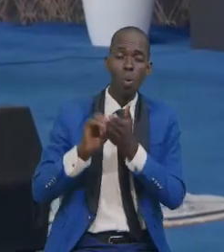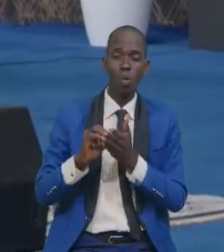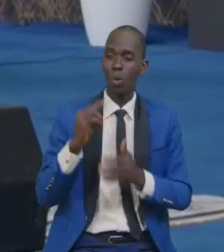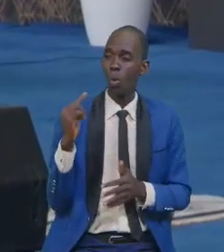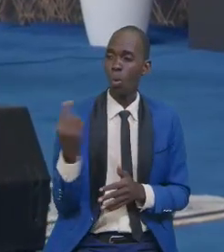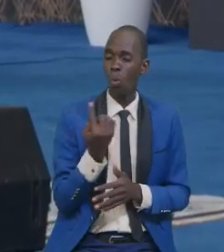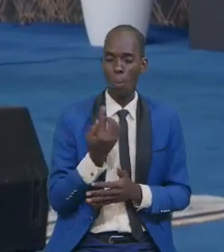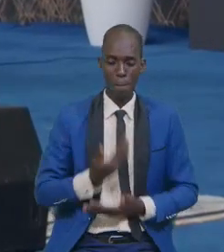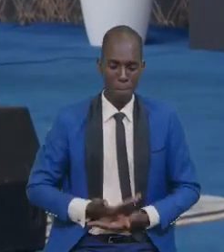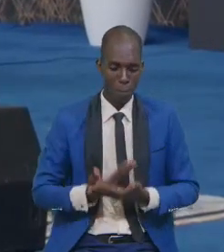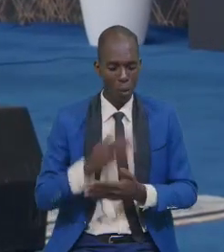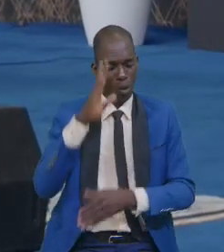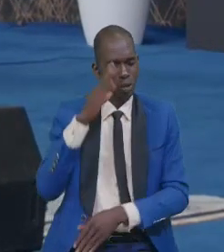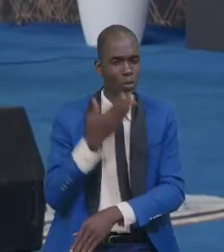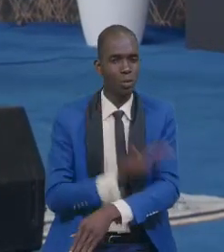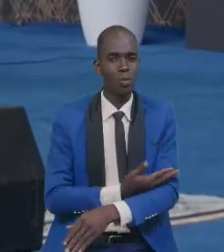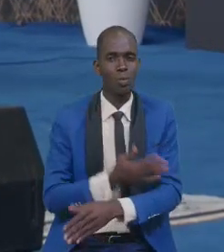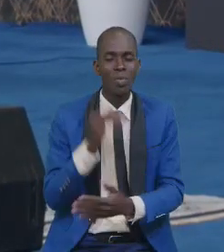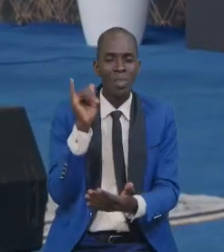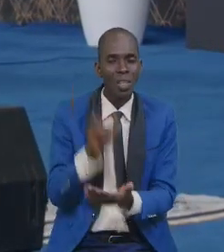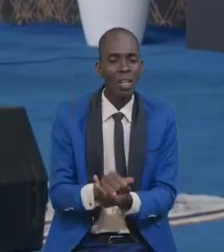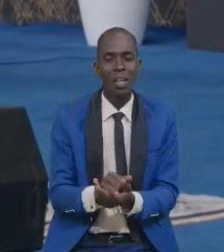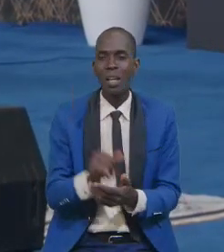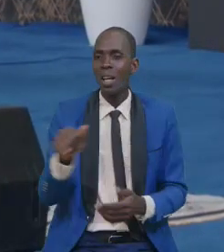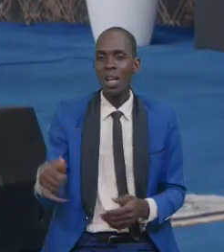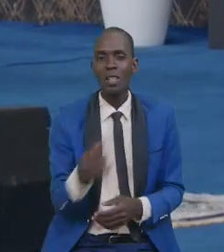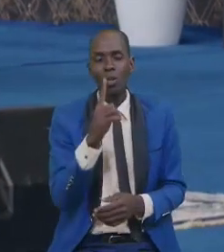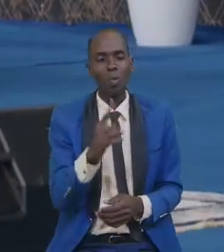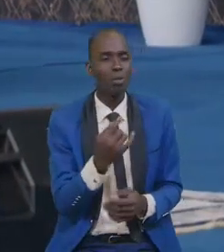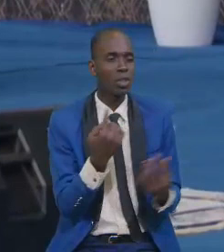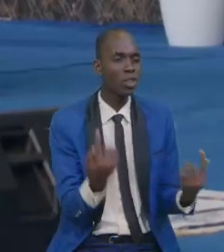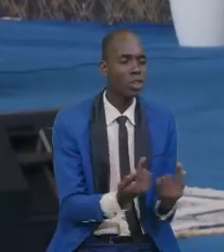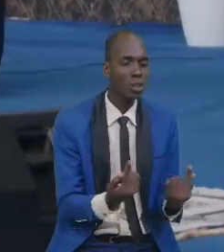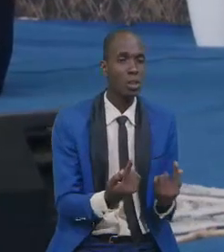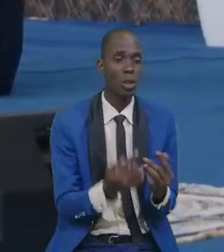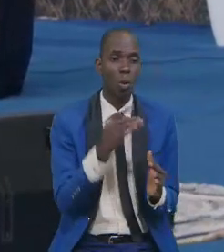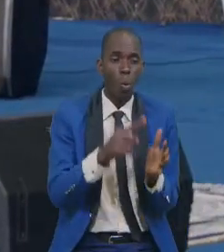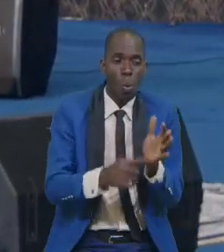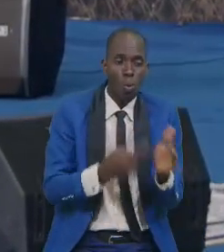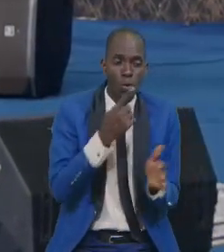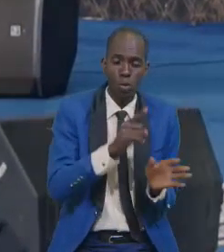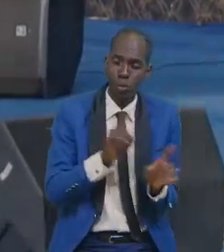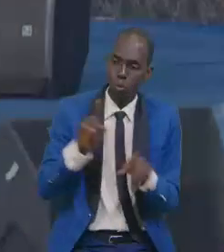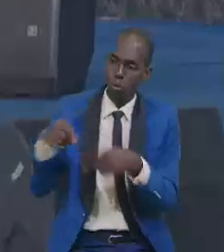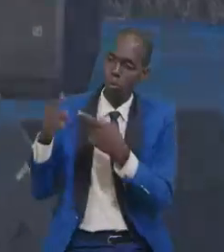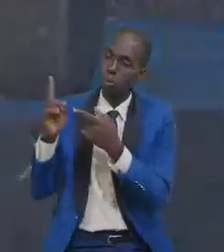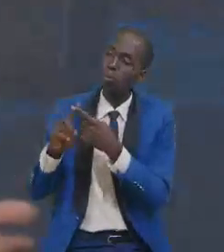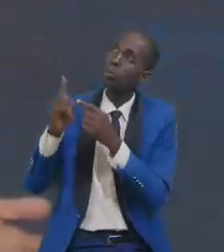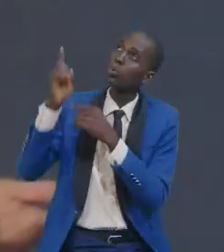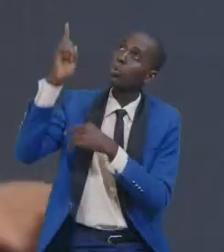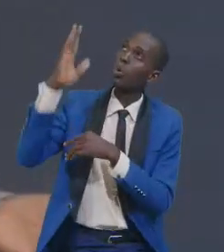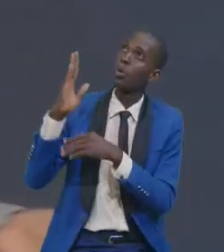that whatever anyone has done, if he comes to God through